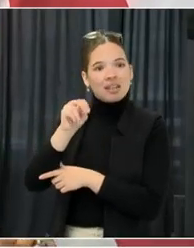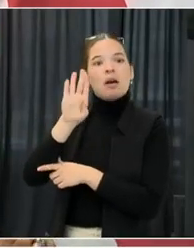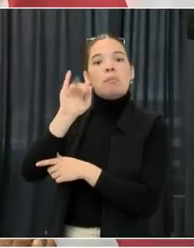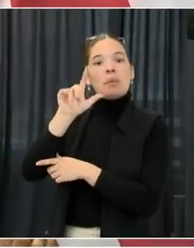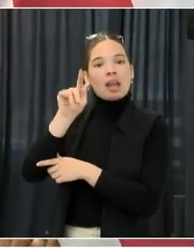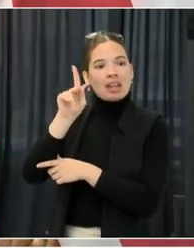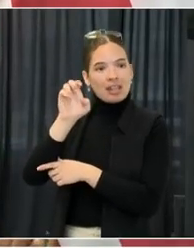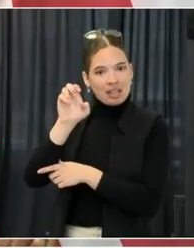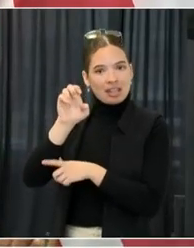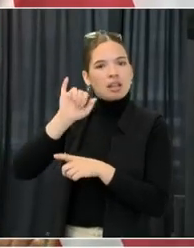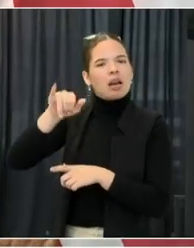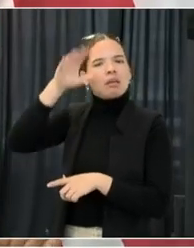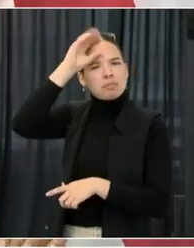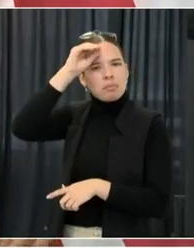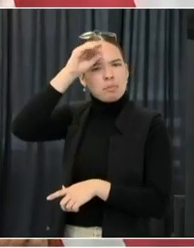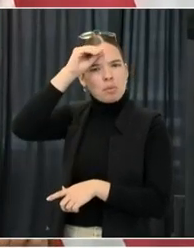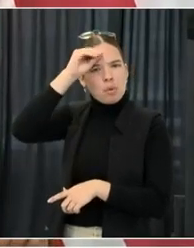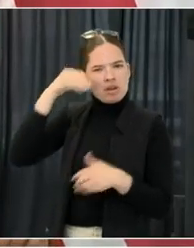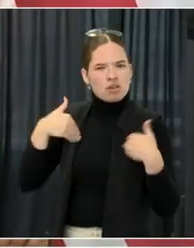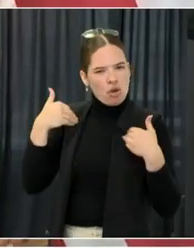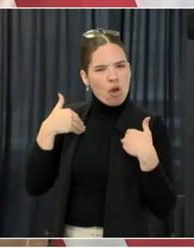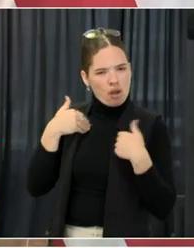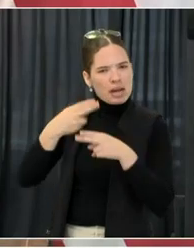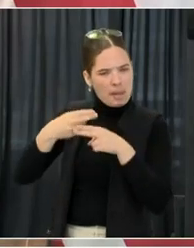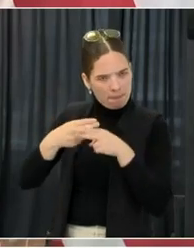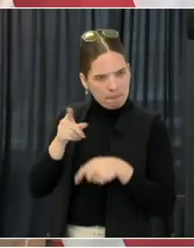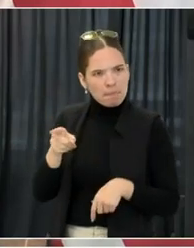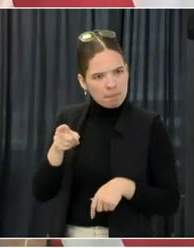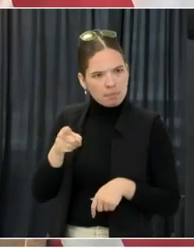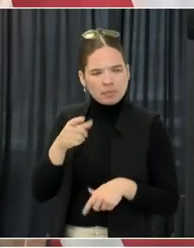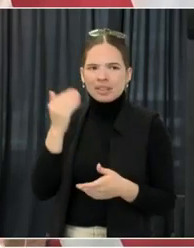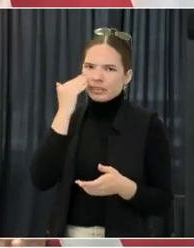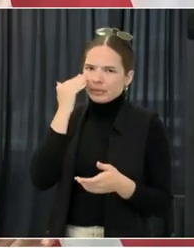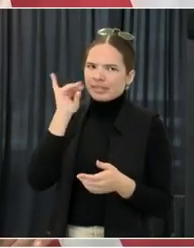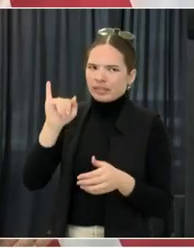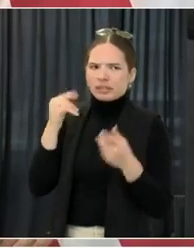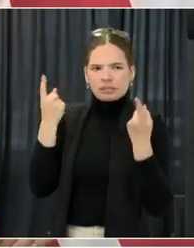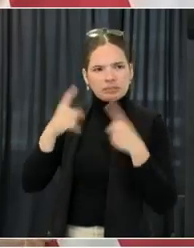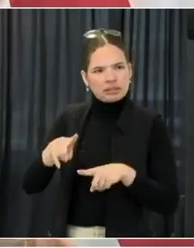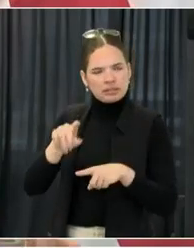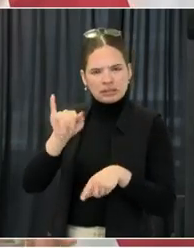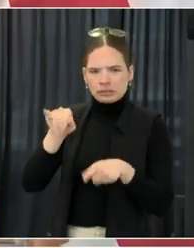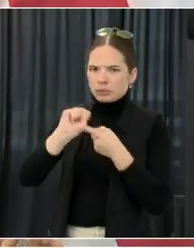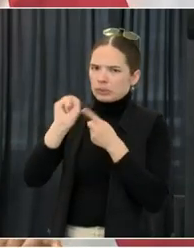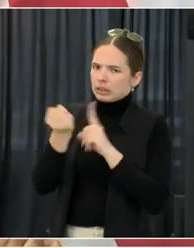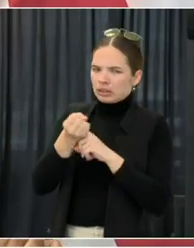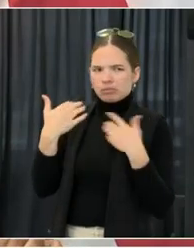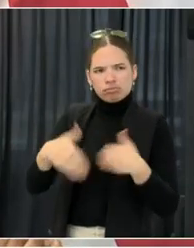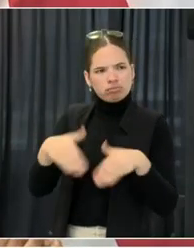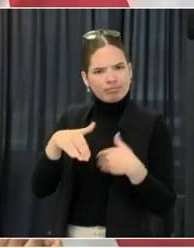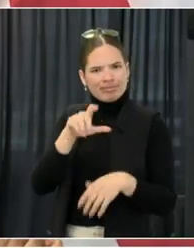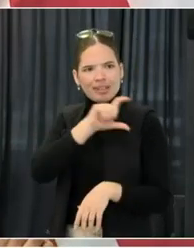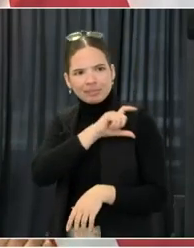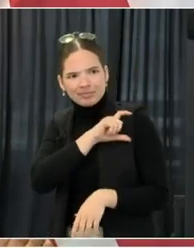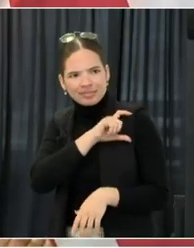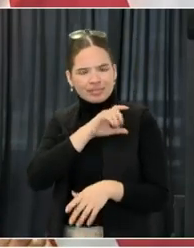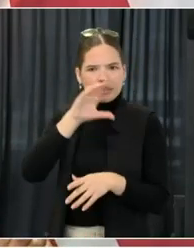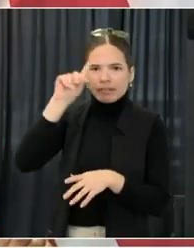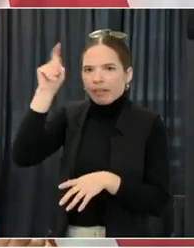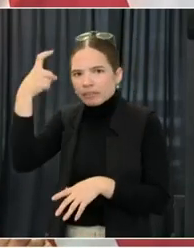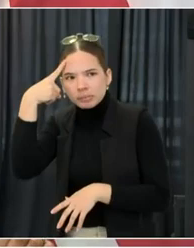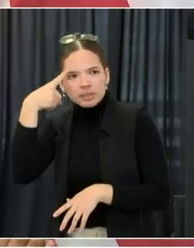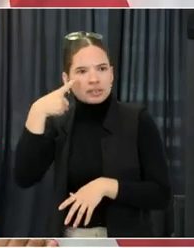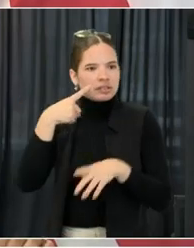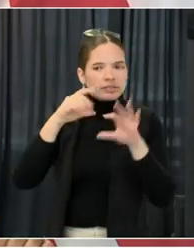of great interest to the community, as it is for our government, our police department, the family. What I will say is that we are making